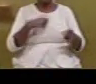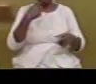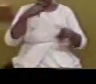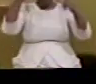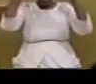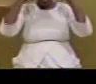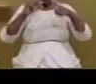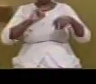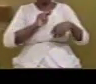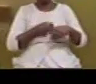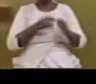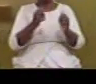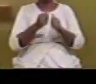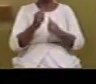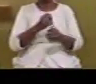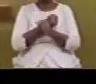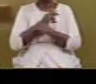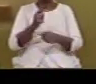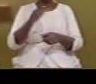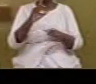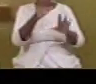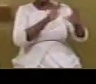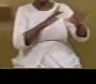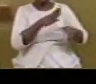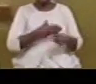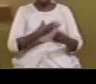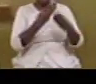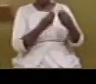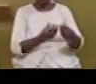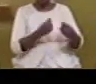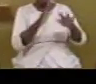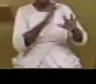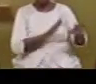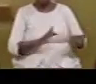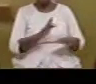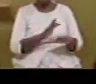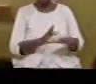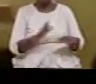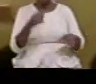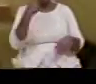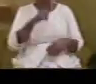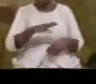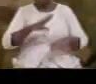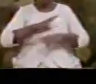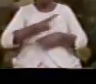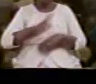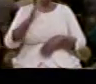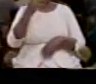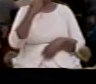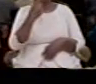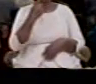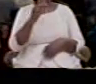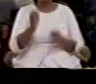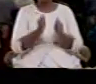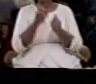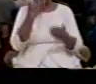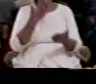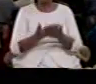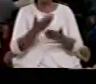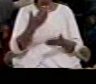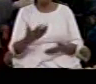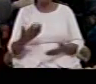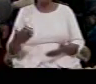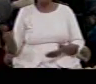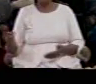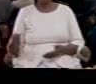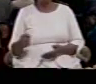with his loving kindness and tender mercies, who satisfies our mouth with good things, so that our